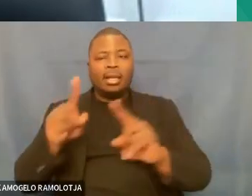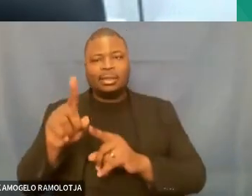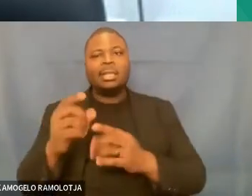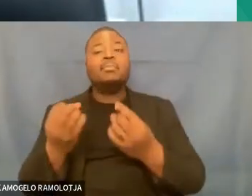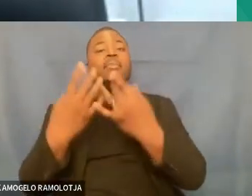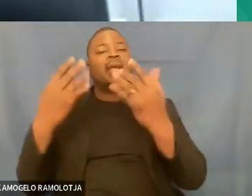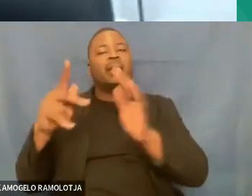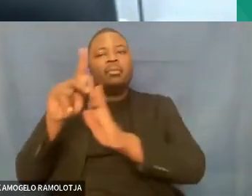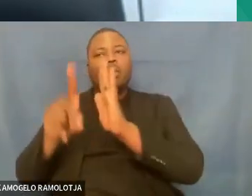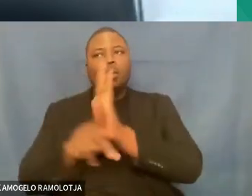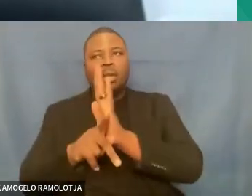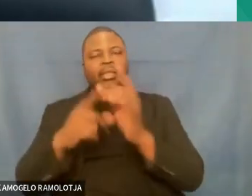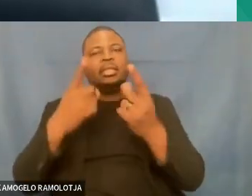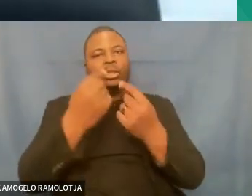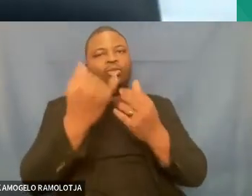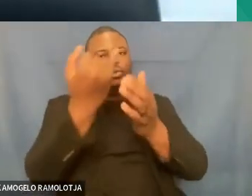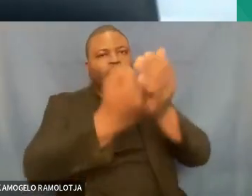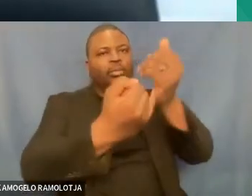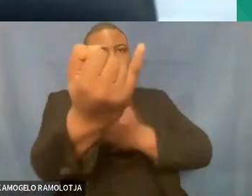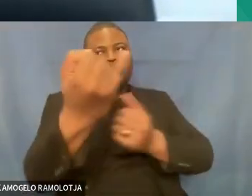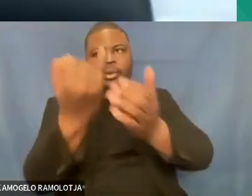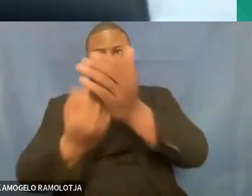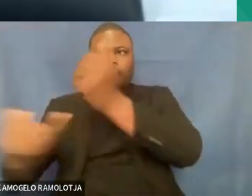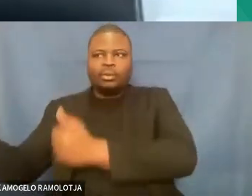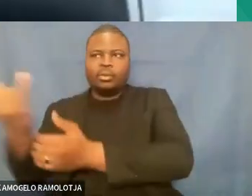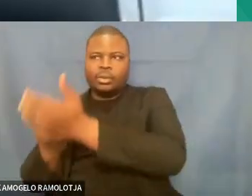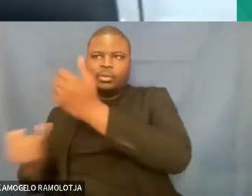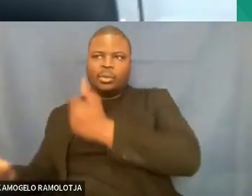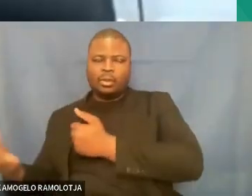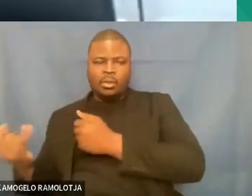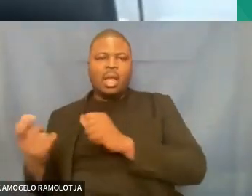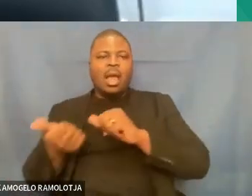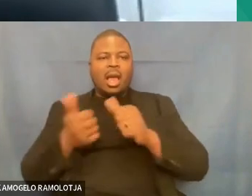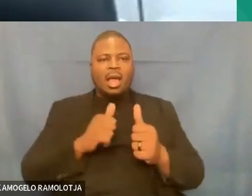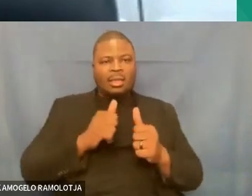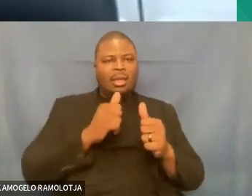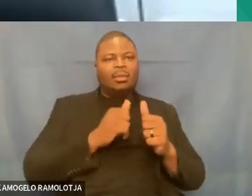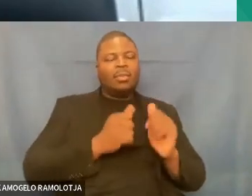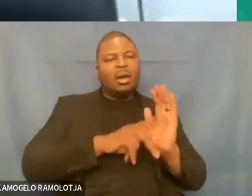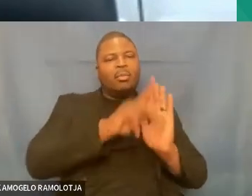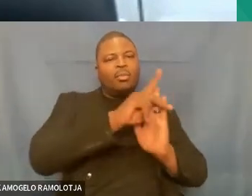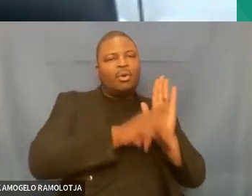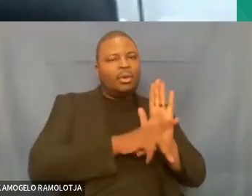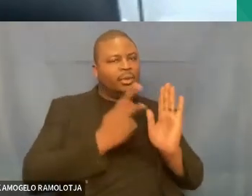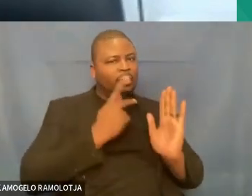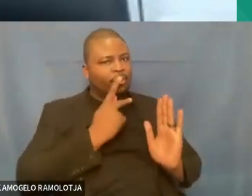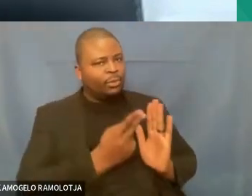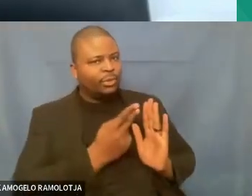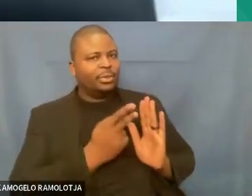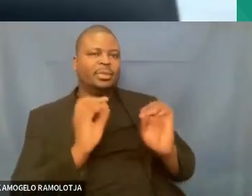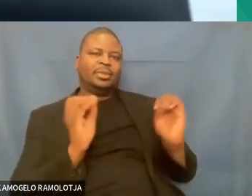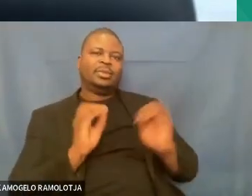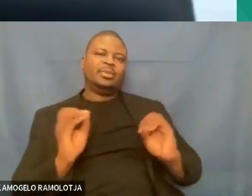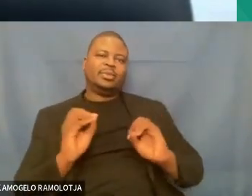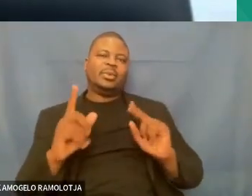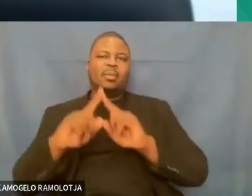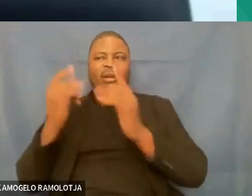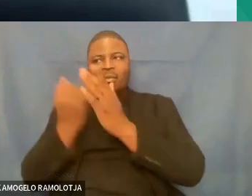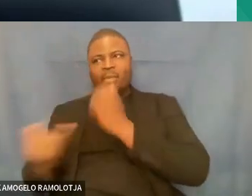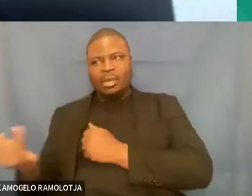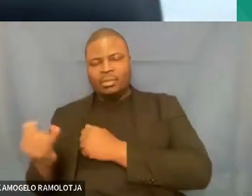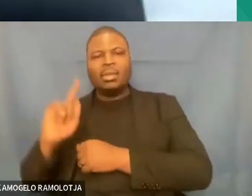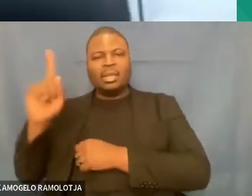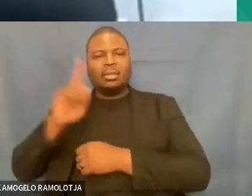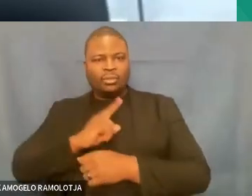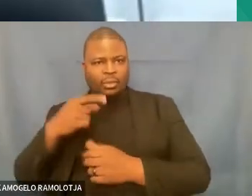isolation, which is why we need to also look at the method in which we're developing our policies. Did we sit alone